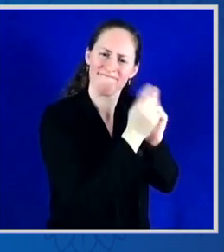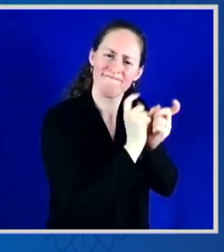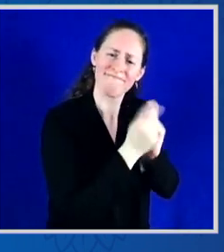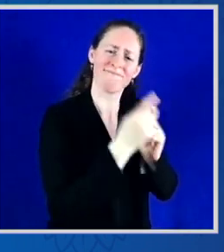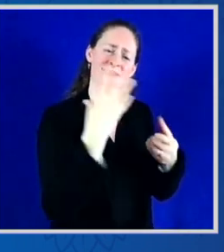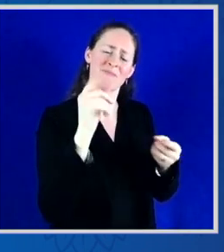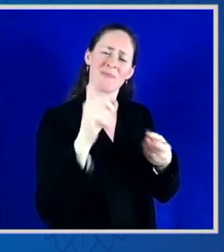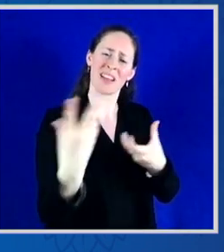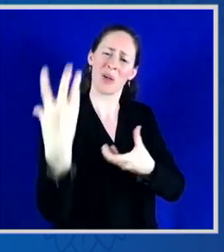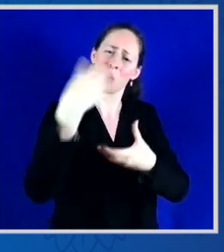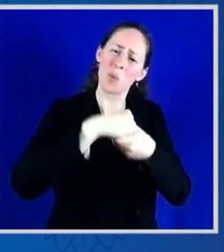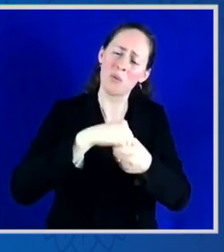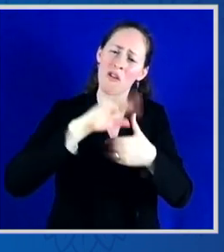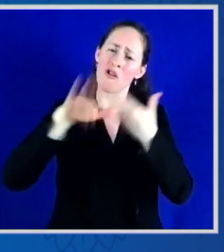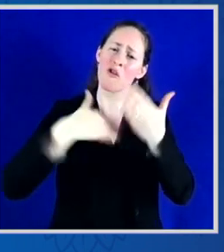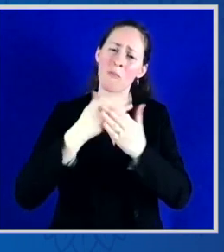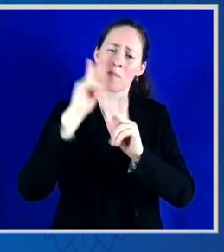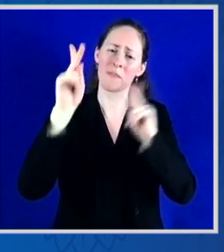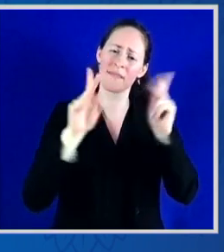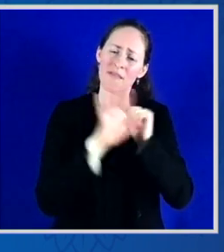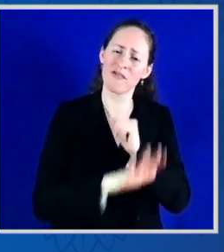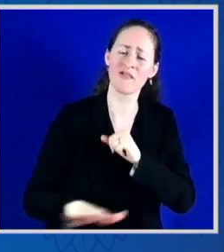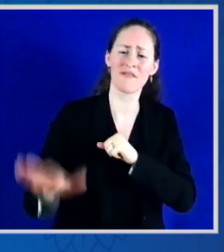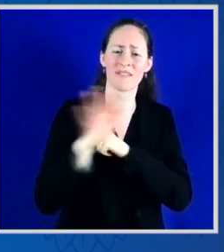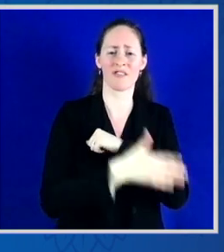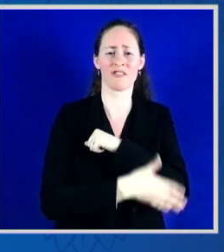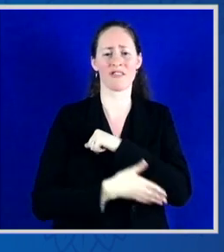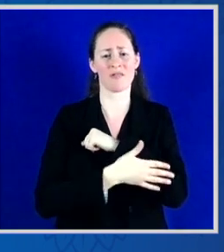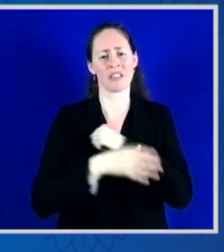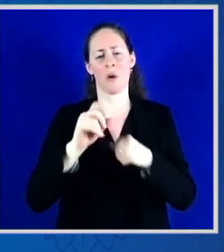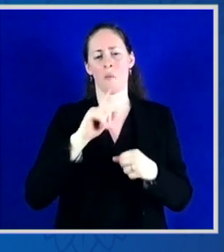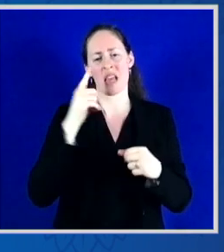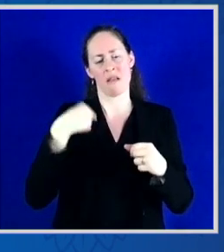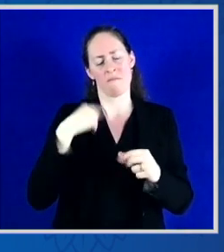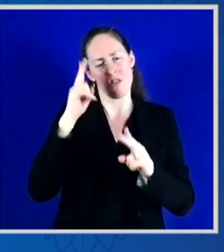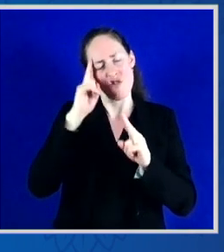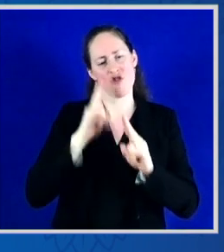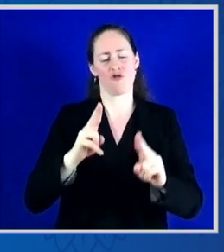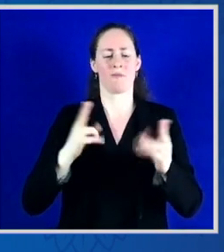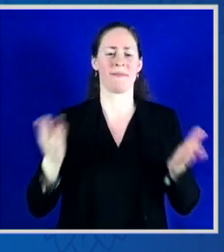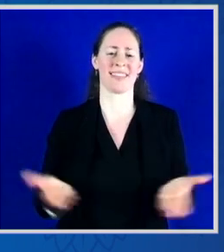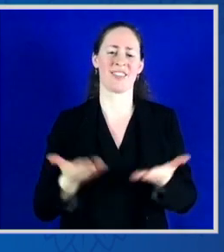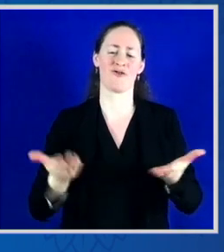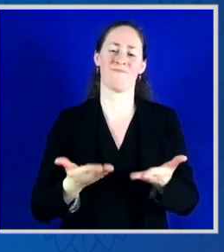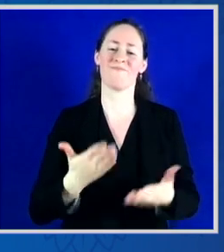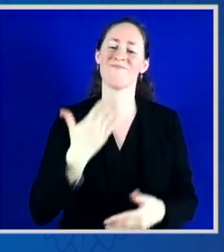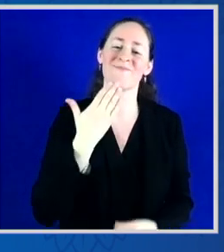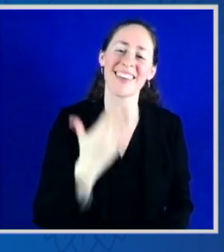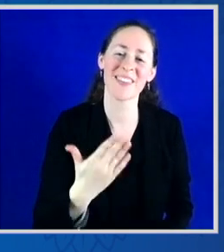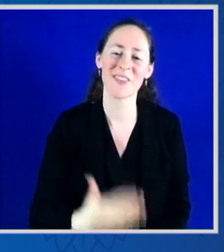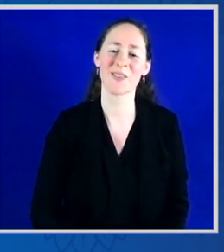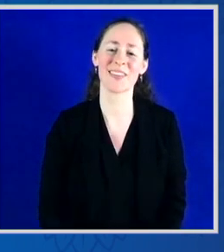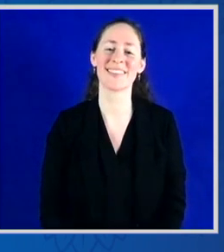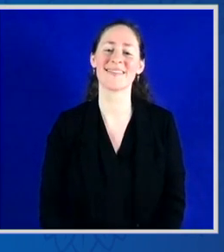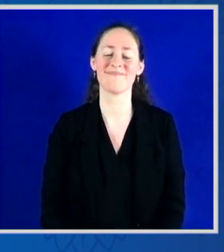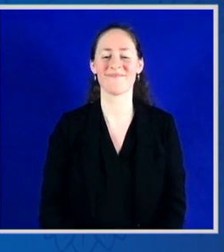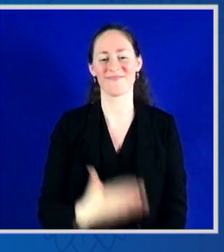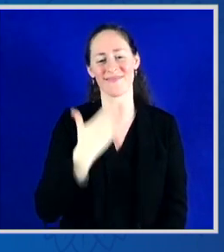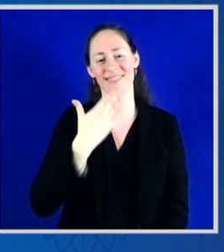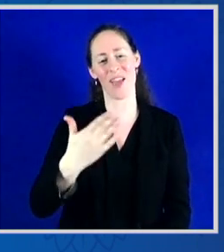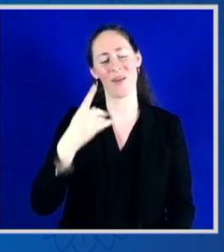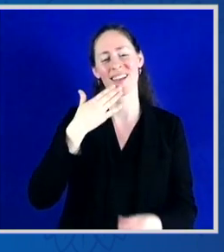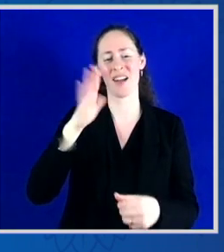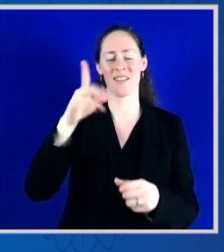country. So we can't be more honored to be a part of this. So thank you. Thank you. Thank you. You have an amazing daughter. Thank you so